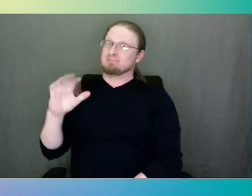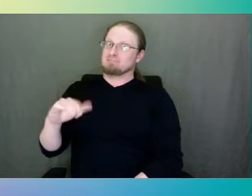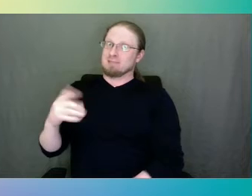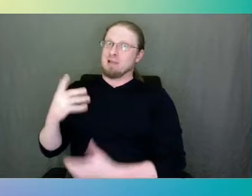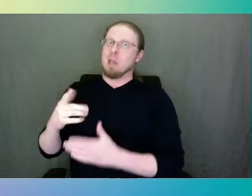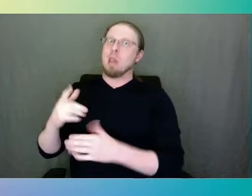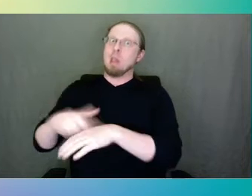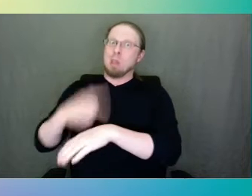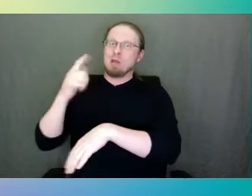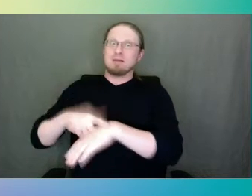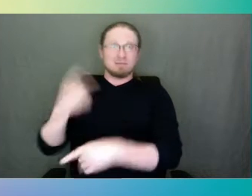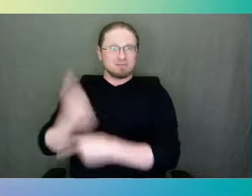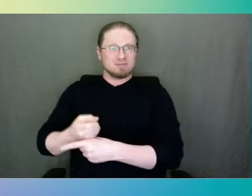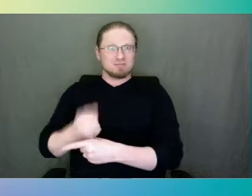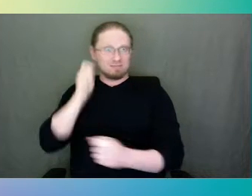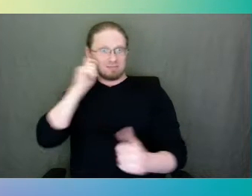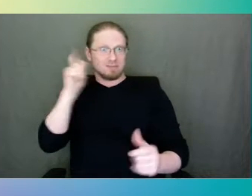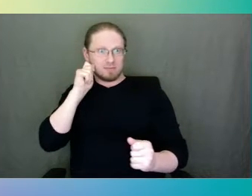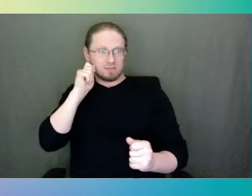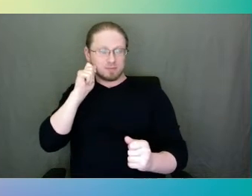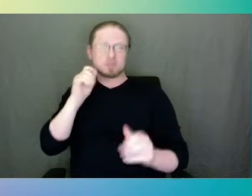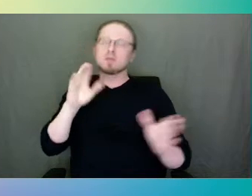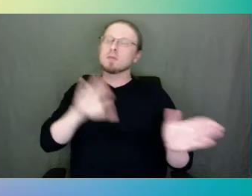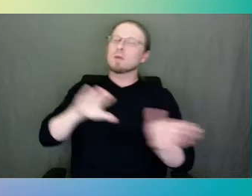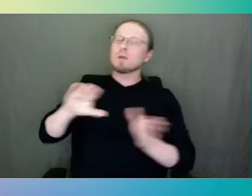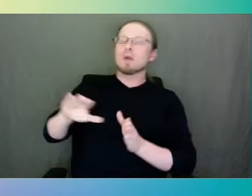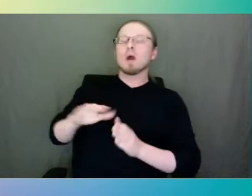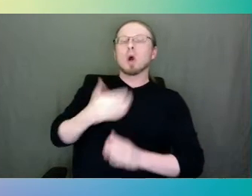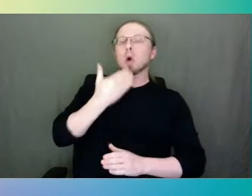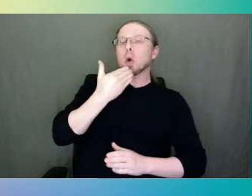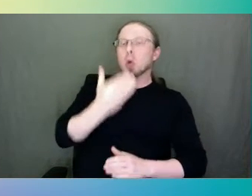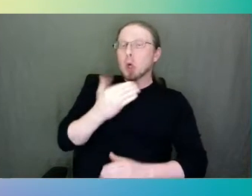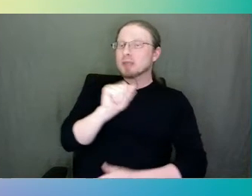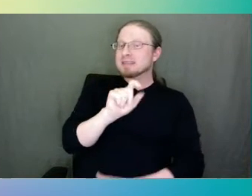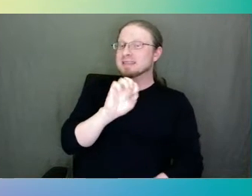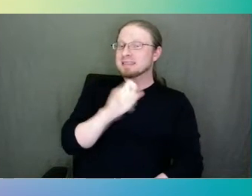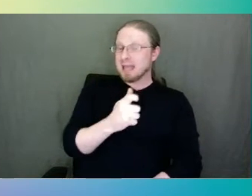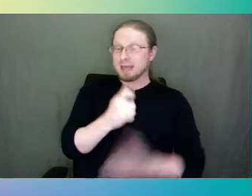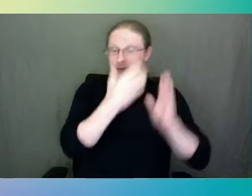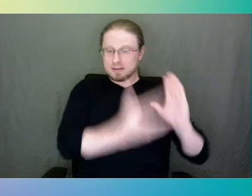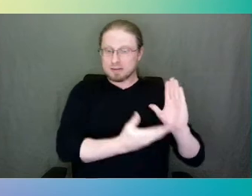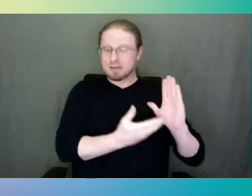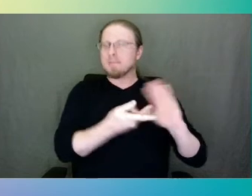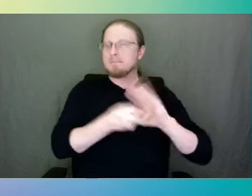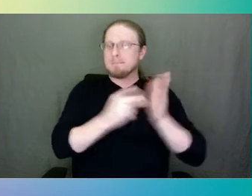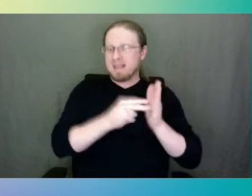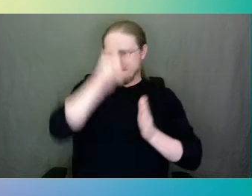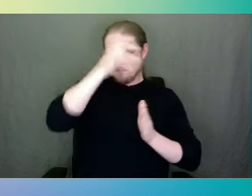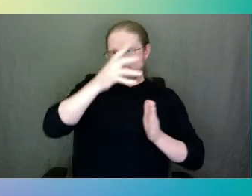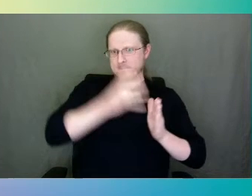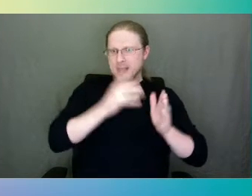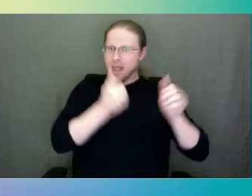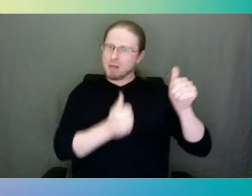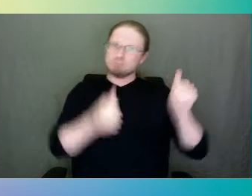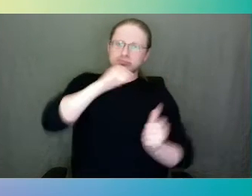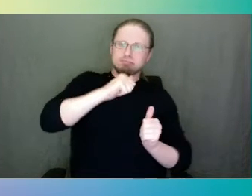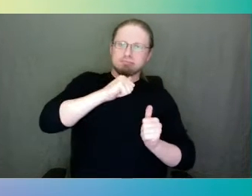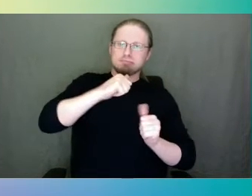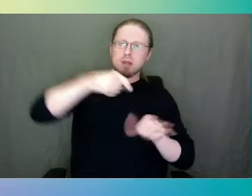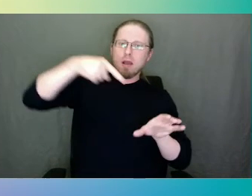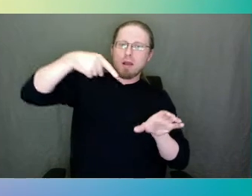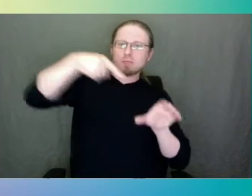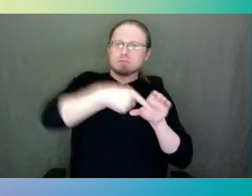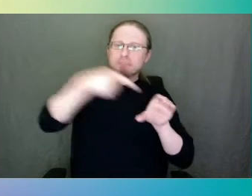surprising thing. Good sex, appropriate sex, is male dominant. The man sexually penetrates